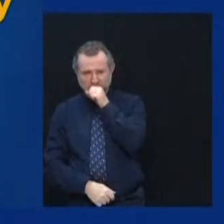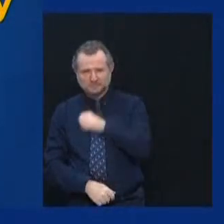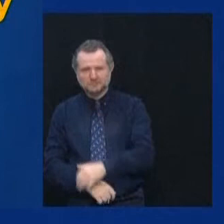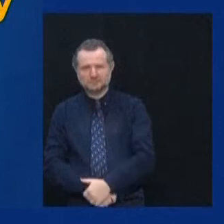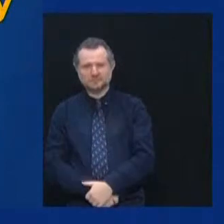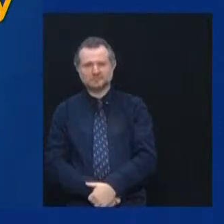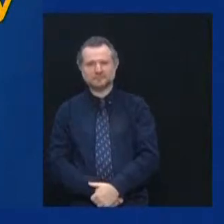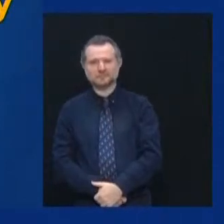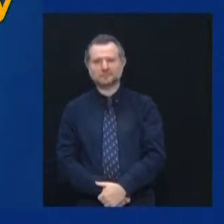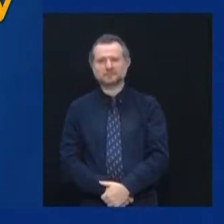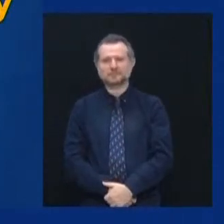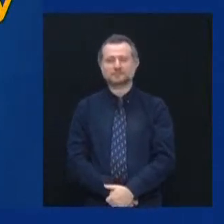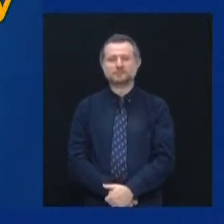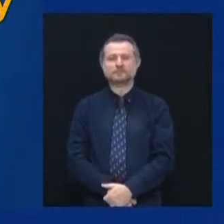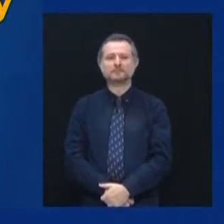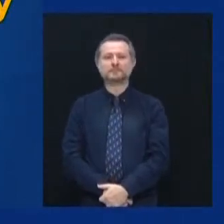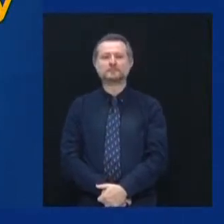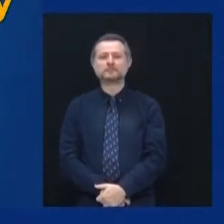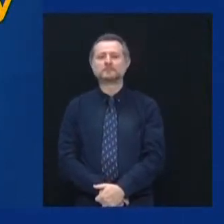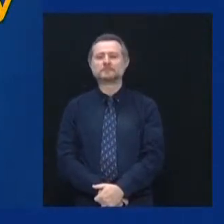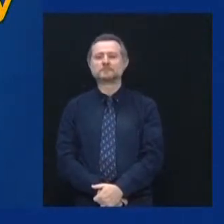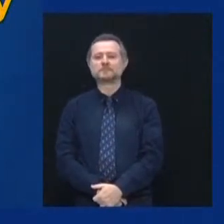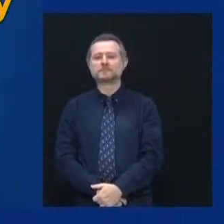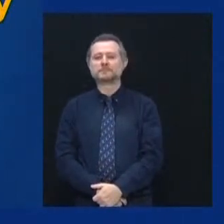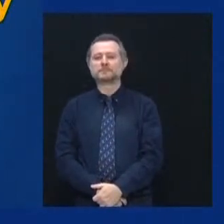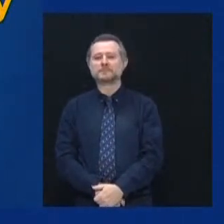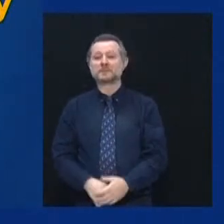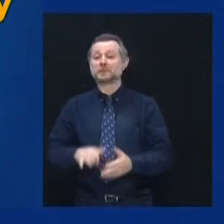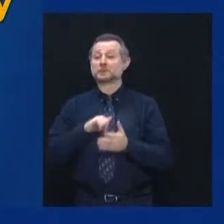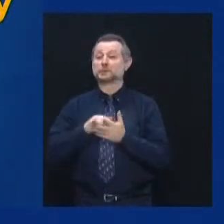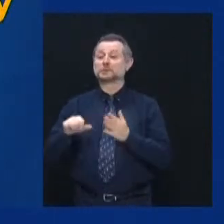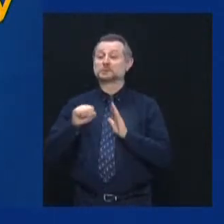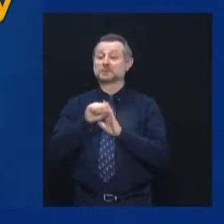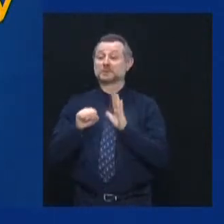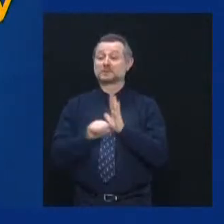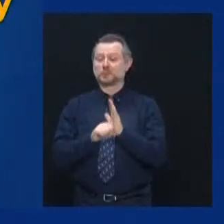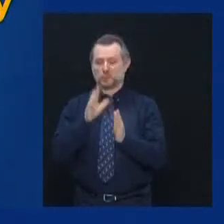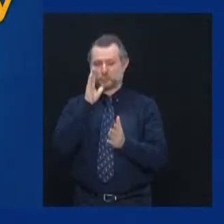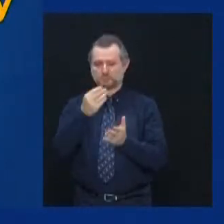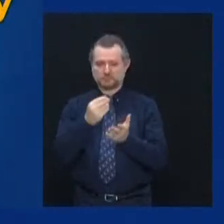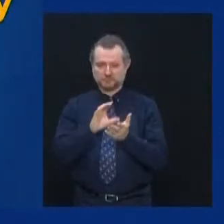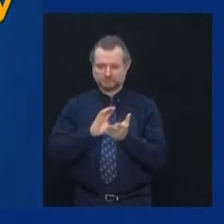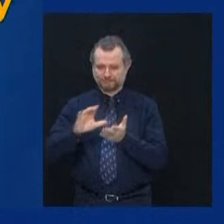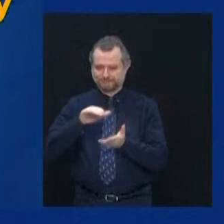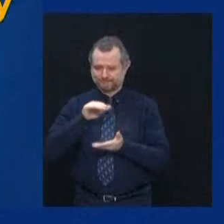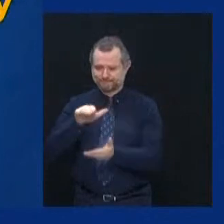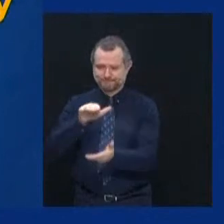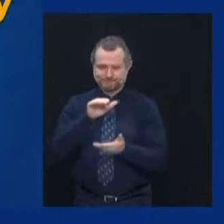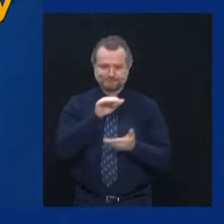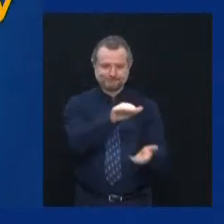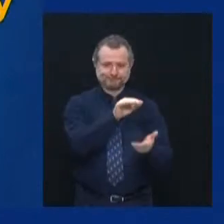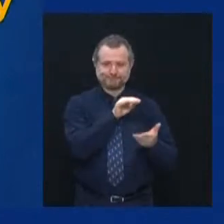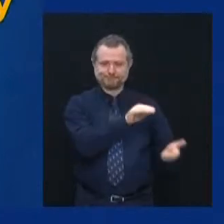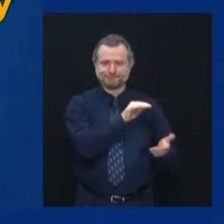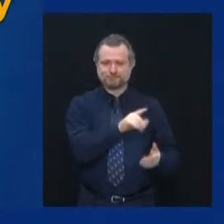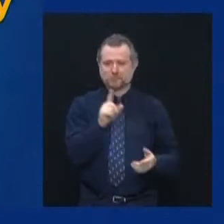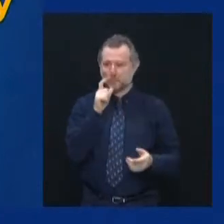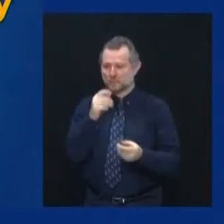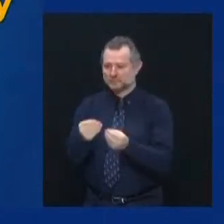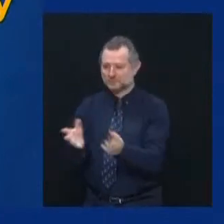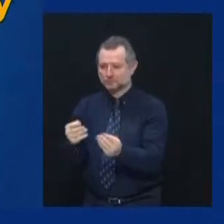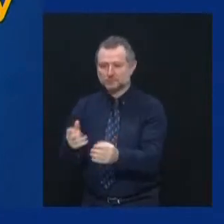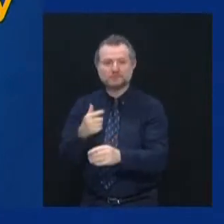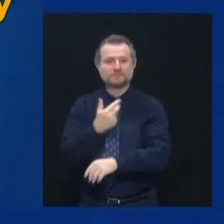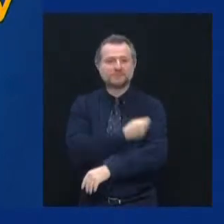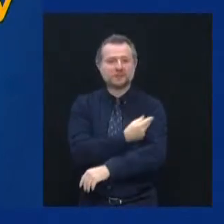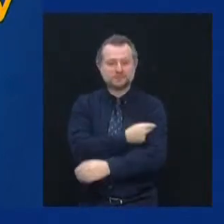The state will allocate vaccines to the distribution network